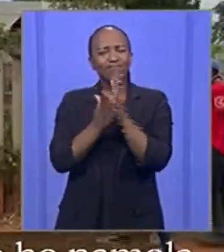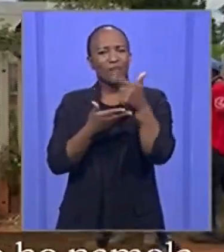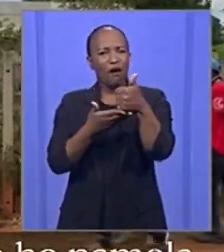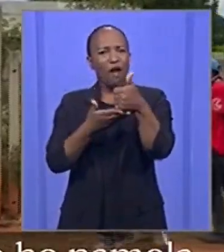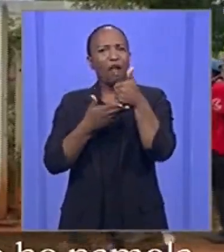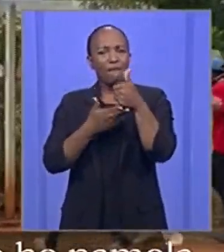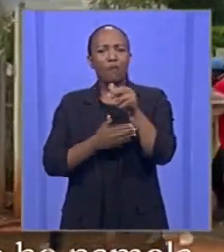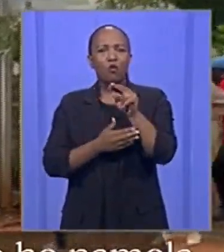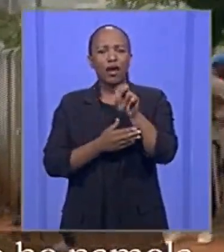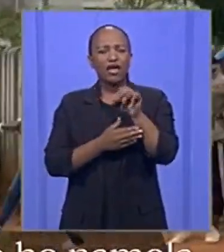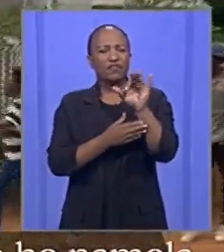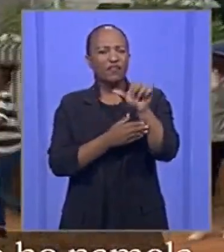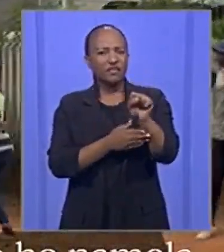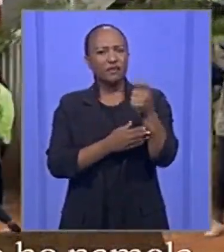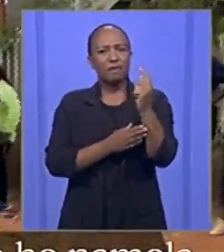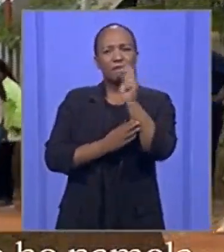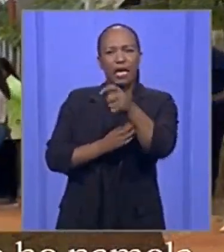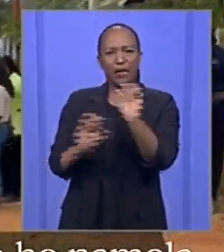ha NSFAS.